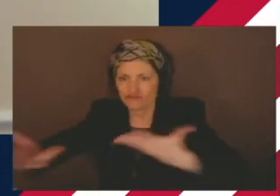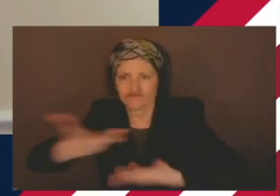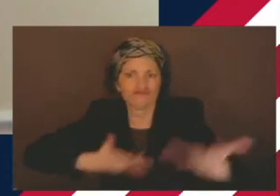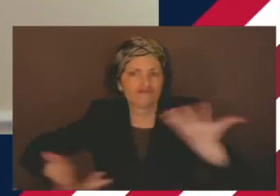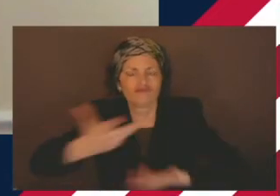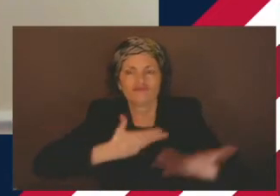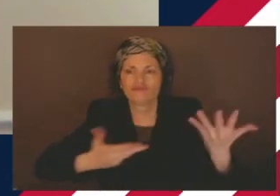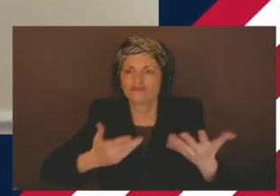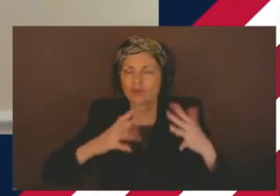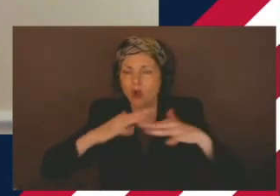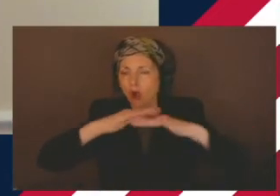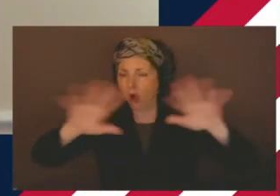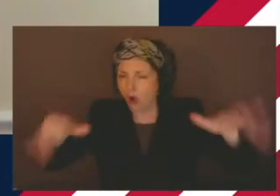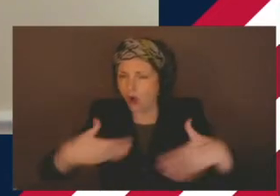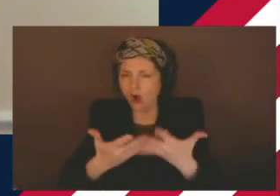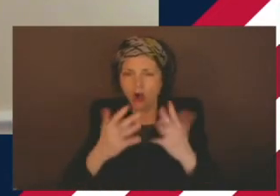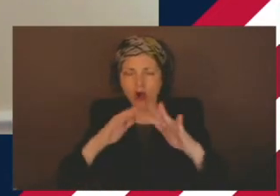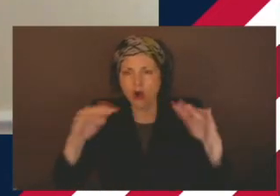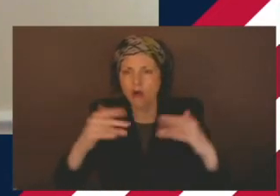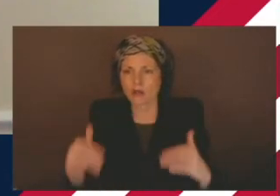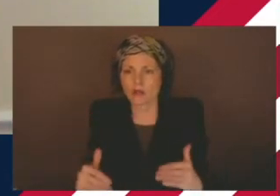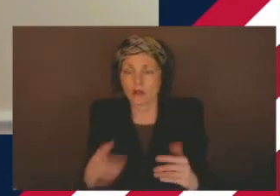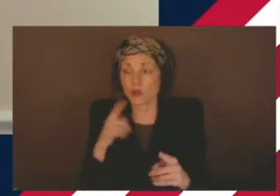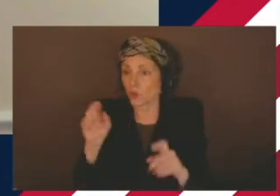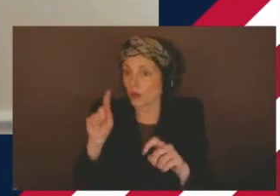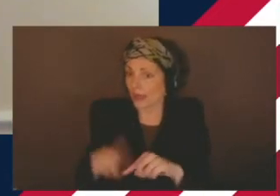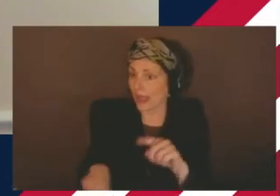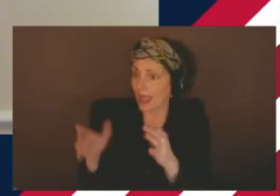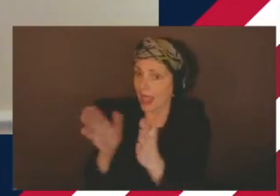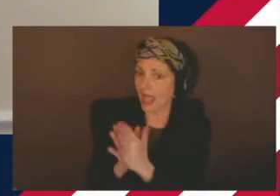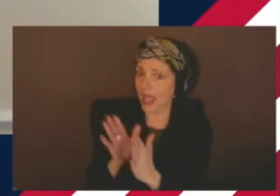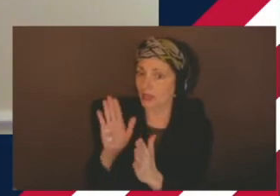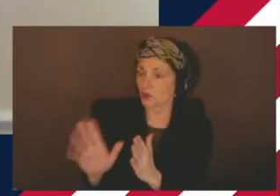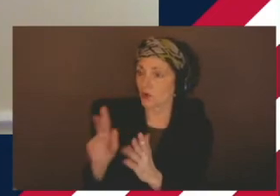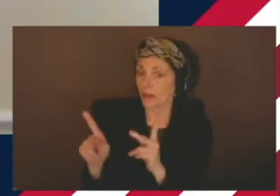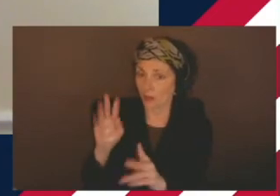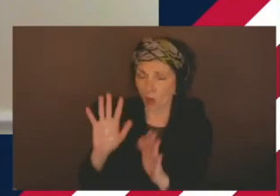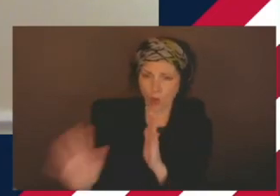most talented recruits to wait 25 to 30 years to reach a position of responsibility.